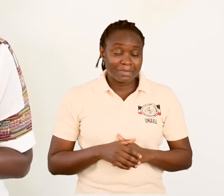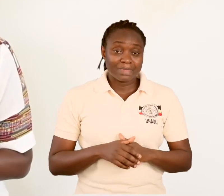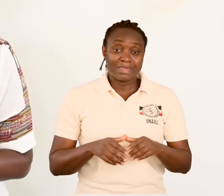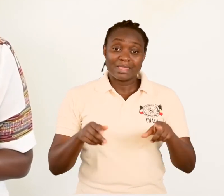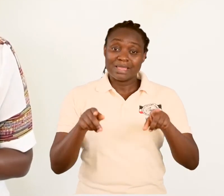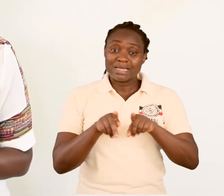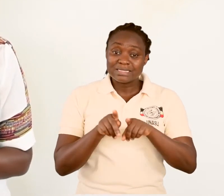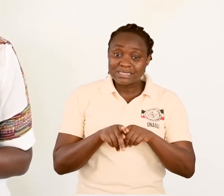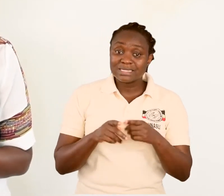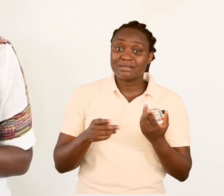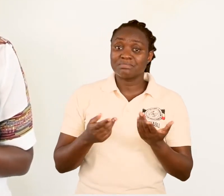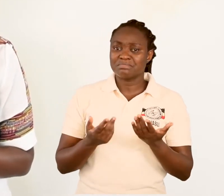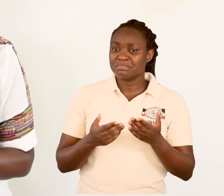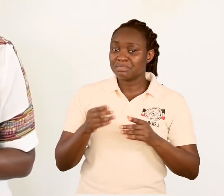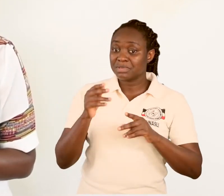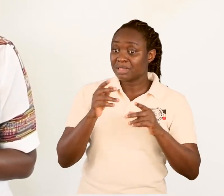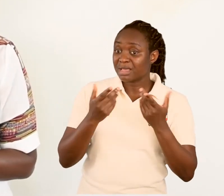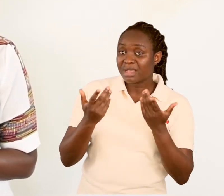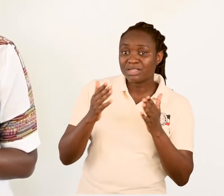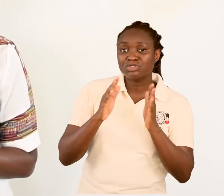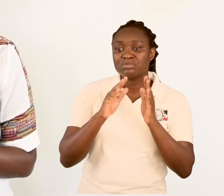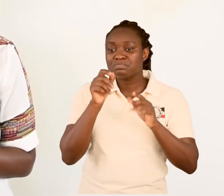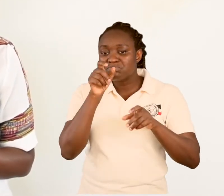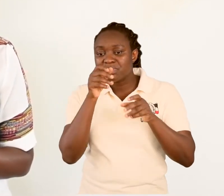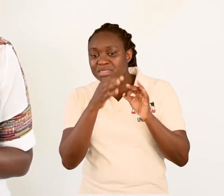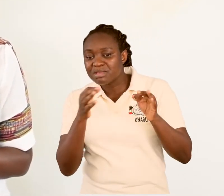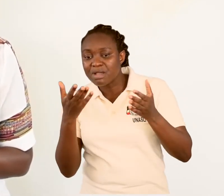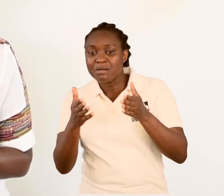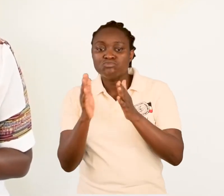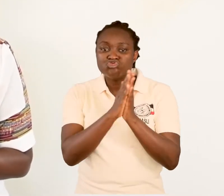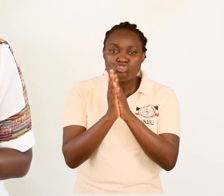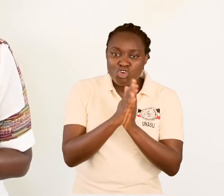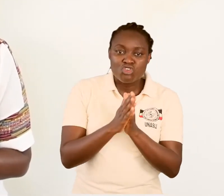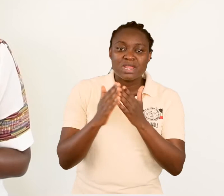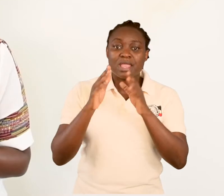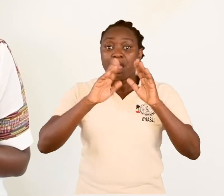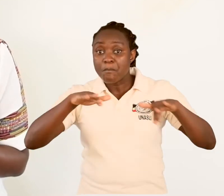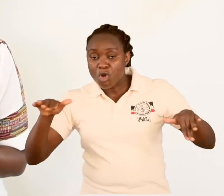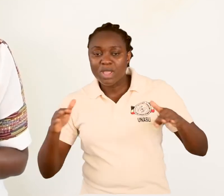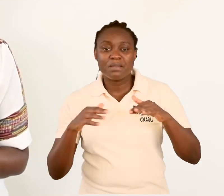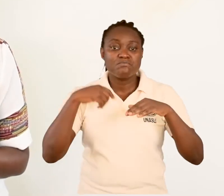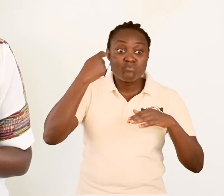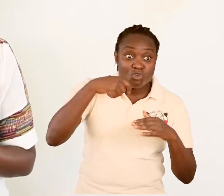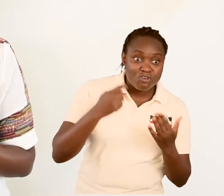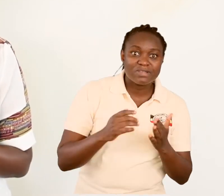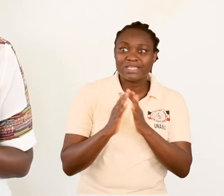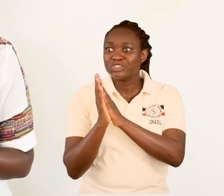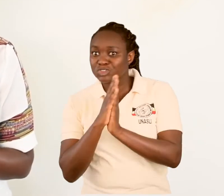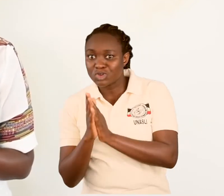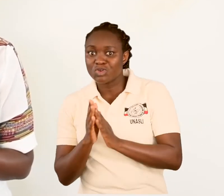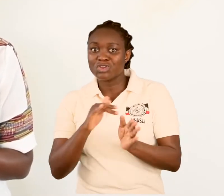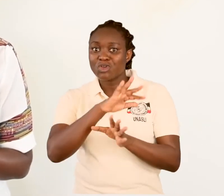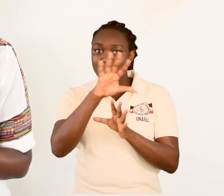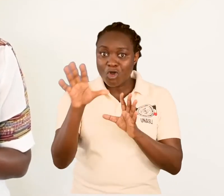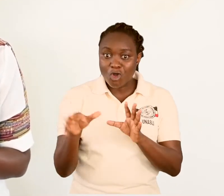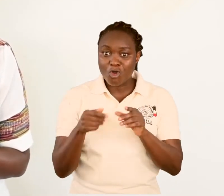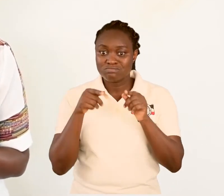in a story, a poem, a movie fall under proper